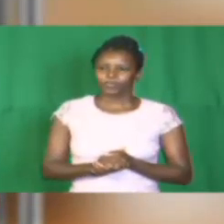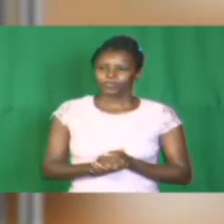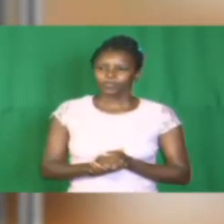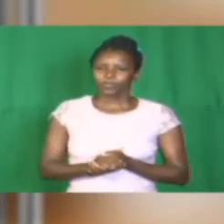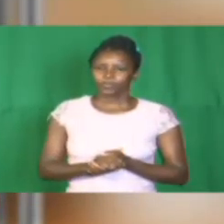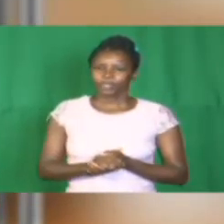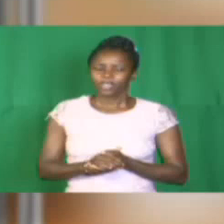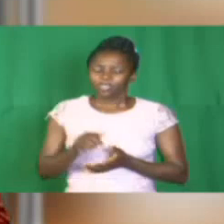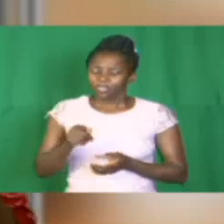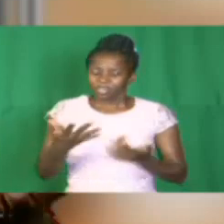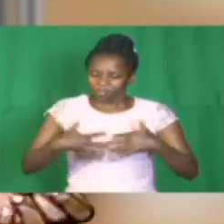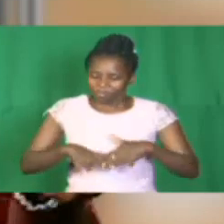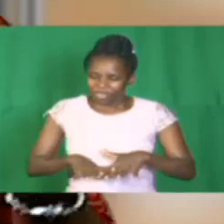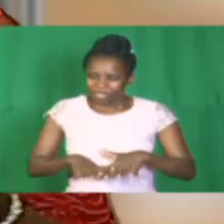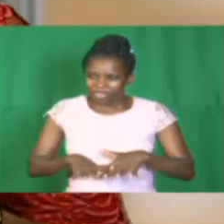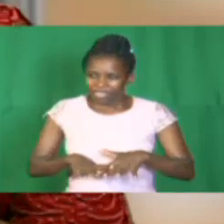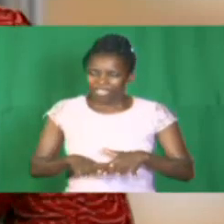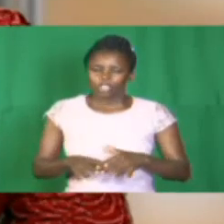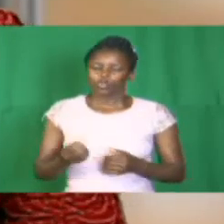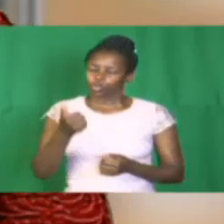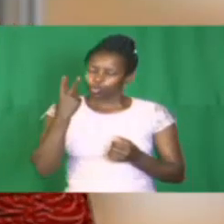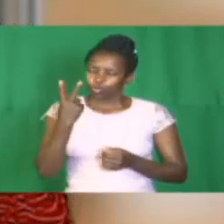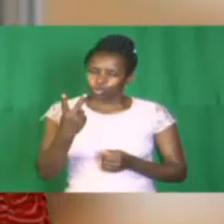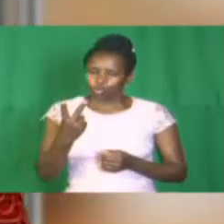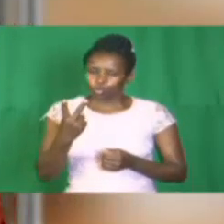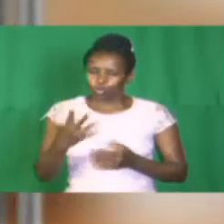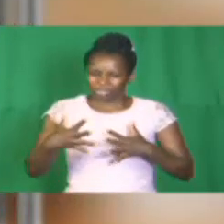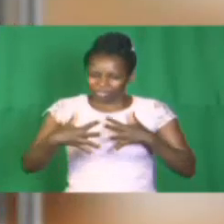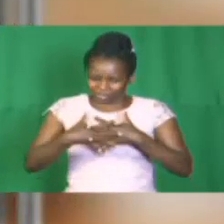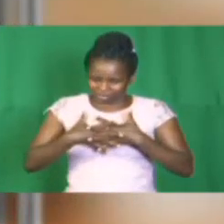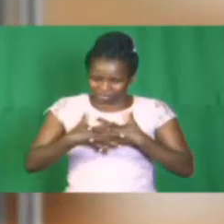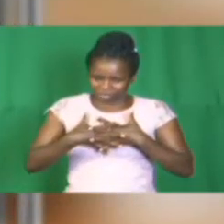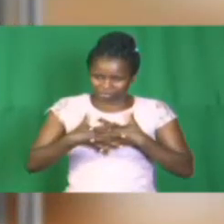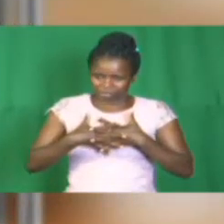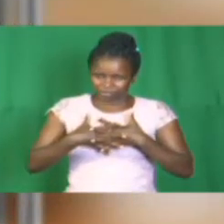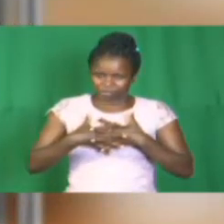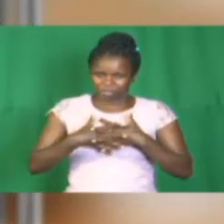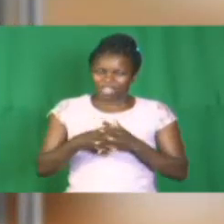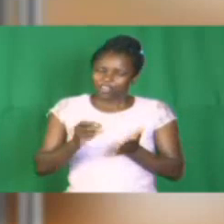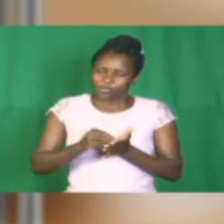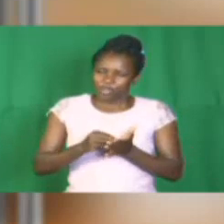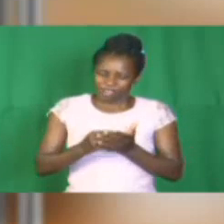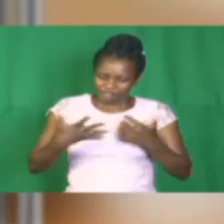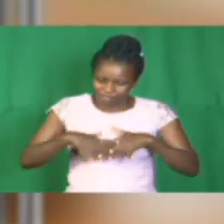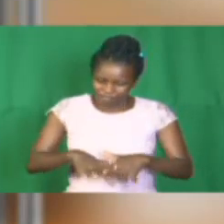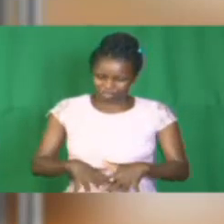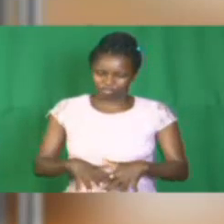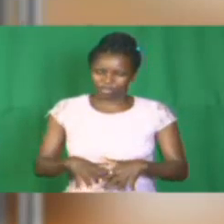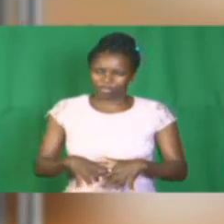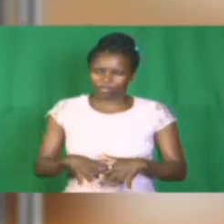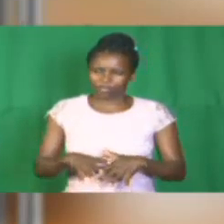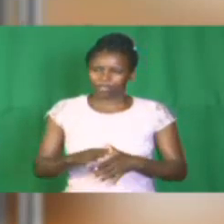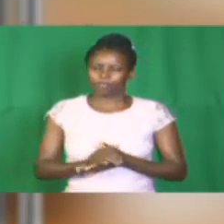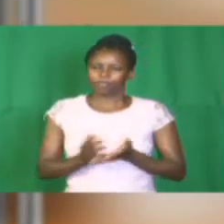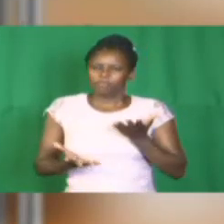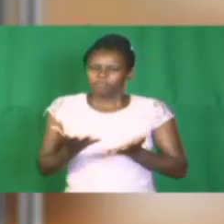have been mixed are both solids. So it means that when we have a mixture, we can have a mixture